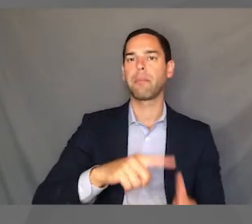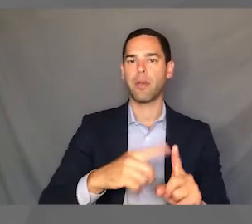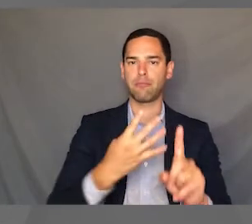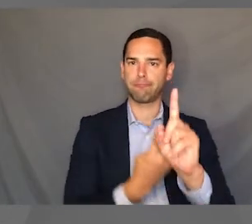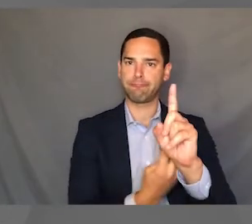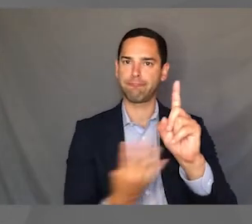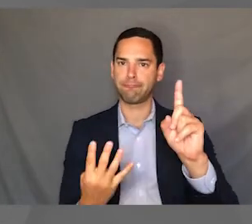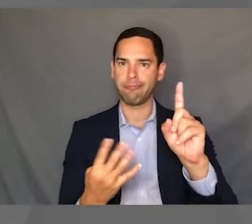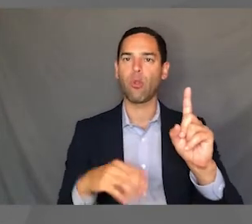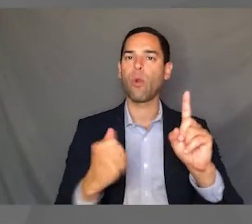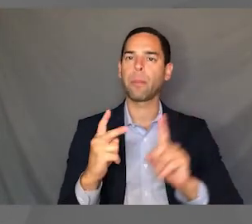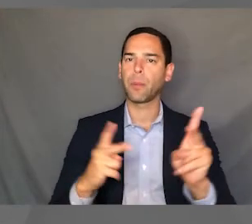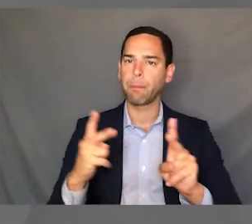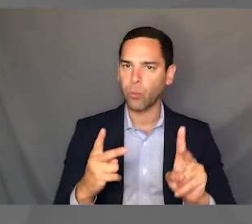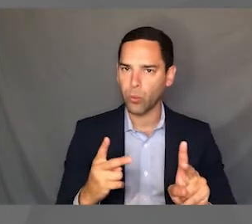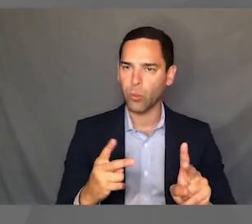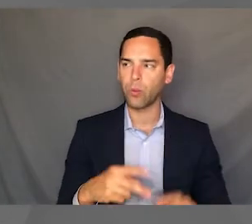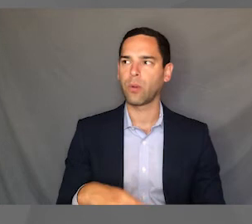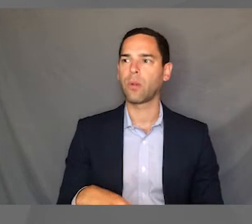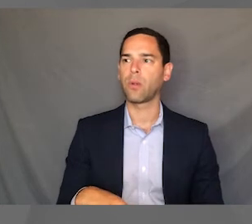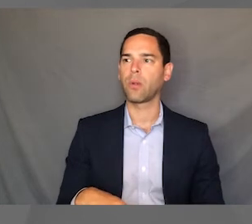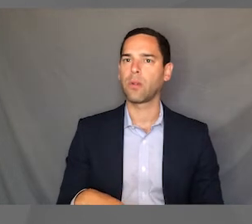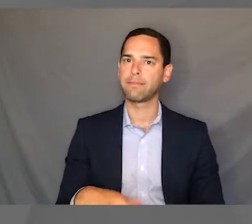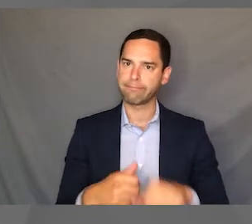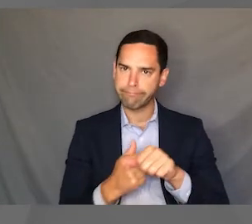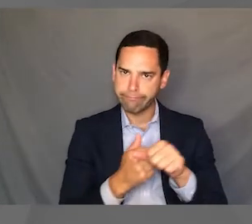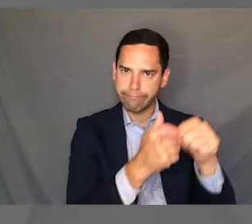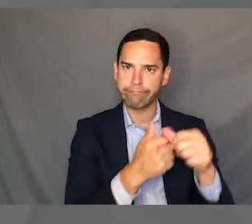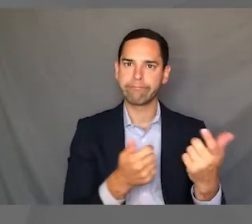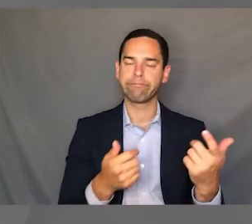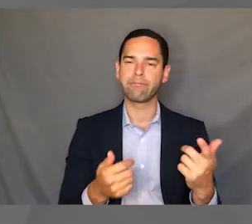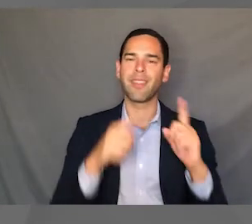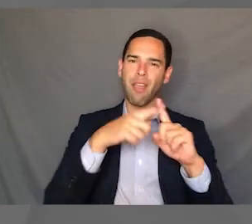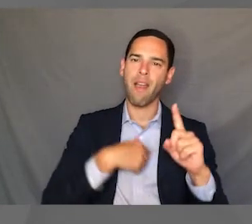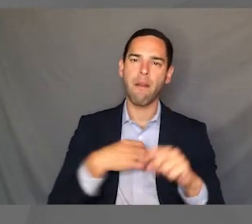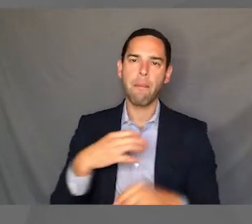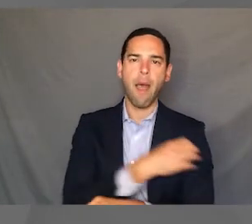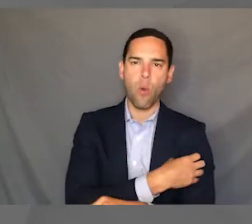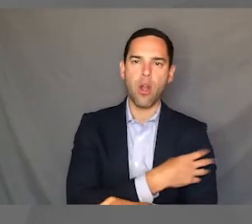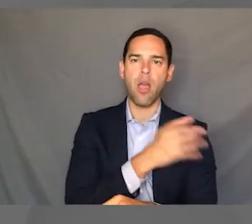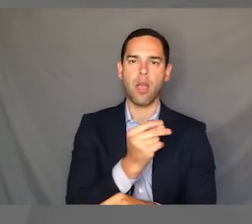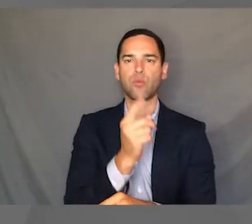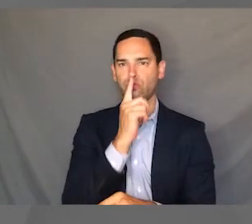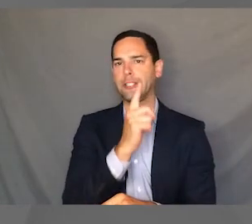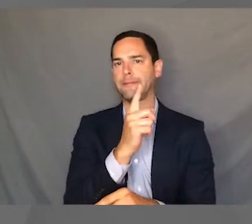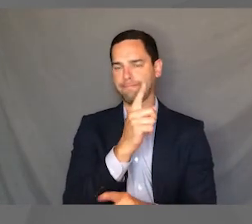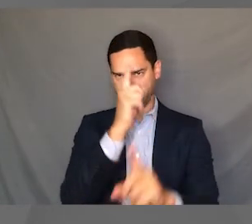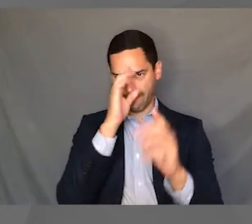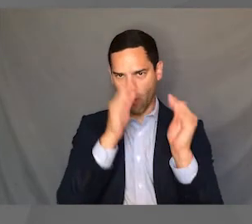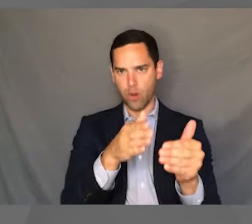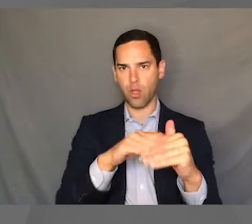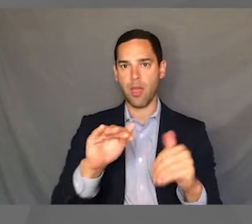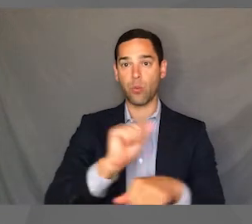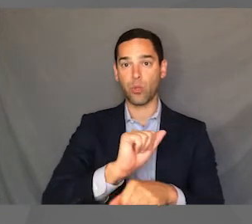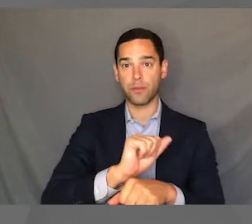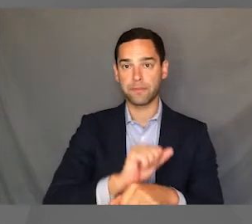level of power or direction, high level, that really wants to spearhead this type of work.